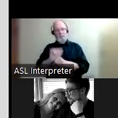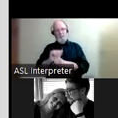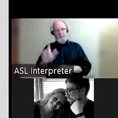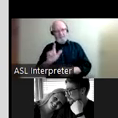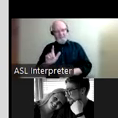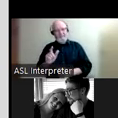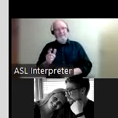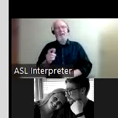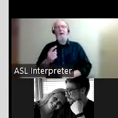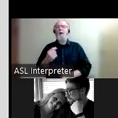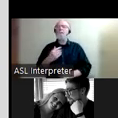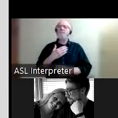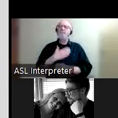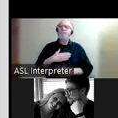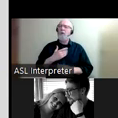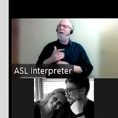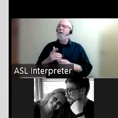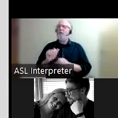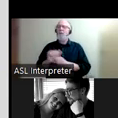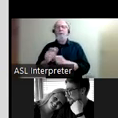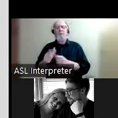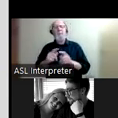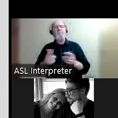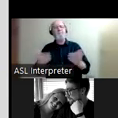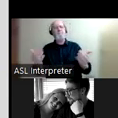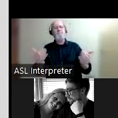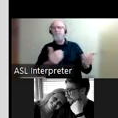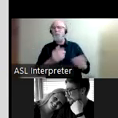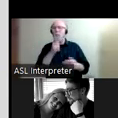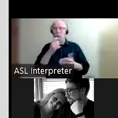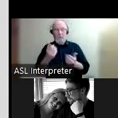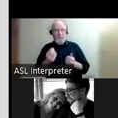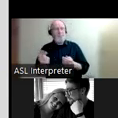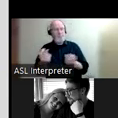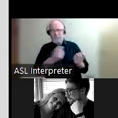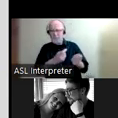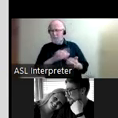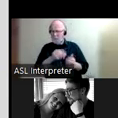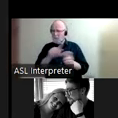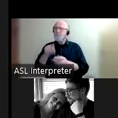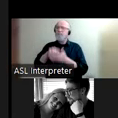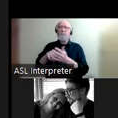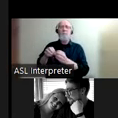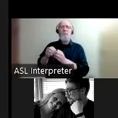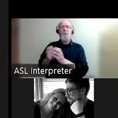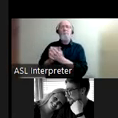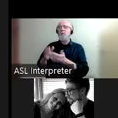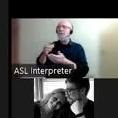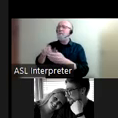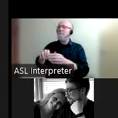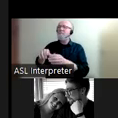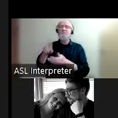welcoming atmosphere at the library, encouraging people of all backgrounds to explore the world of books and the